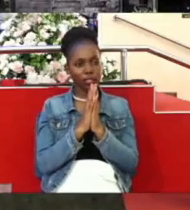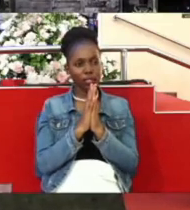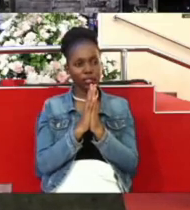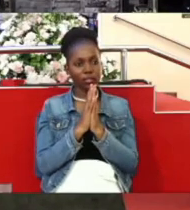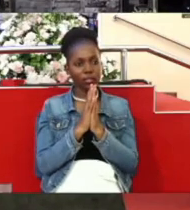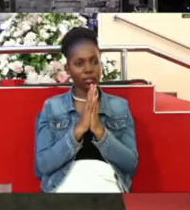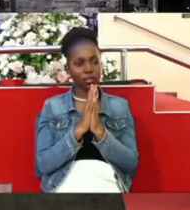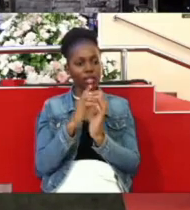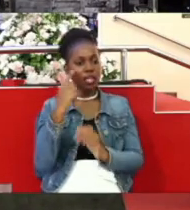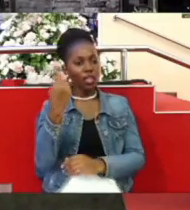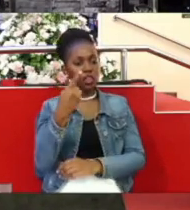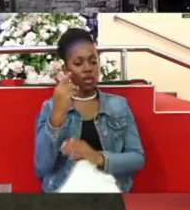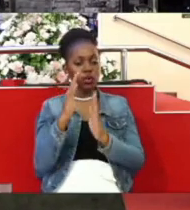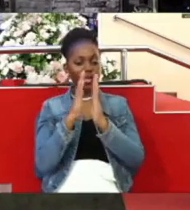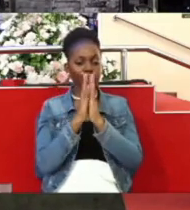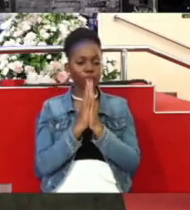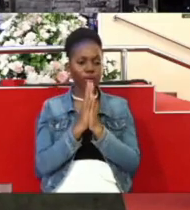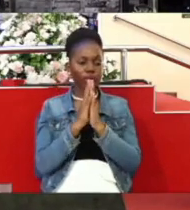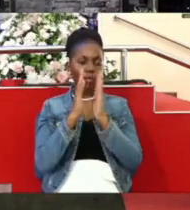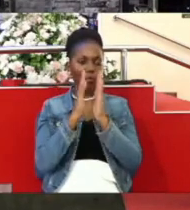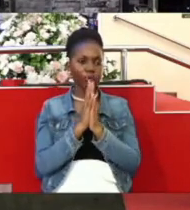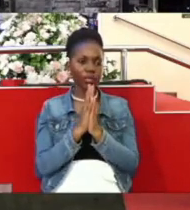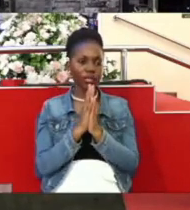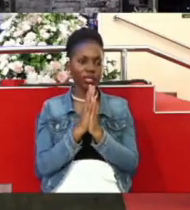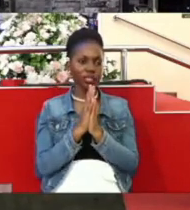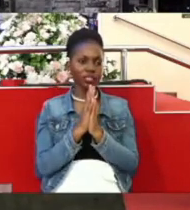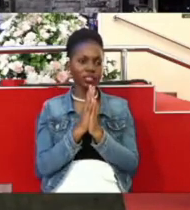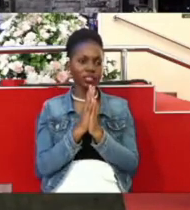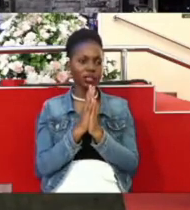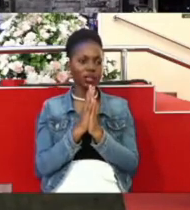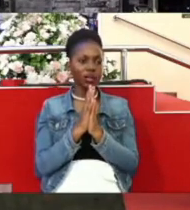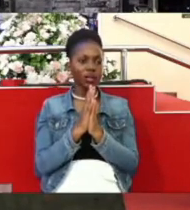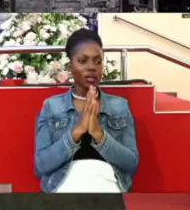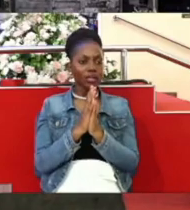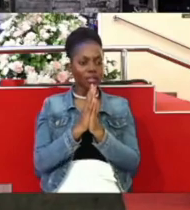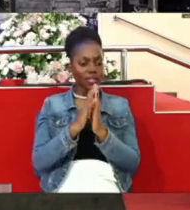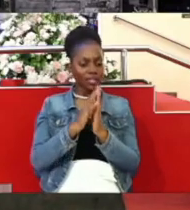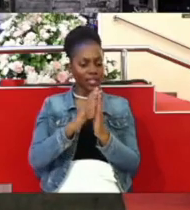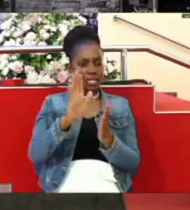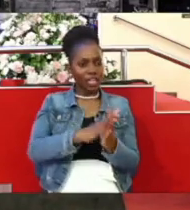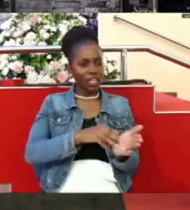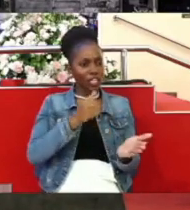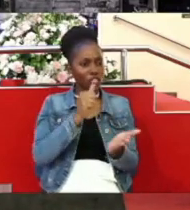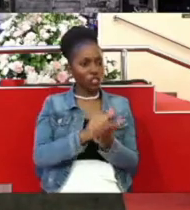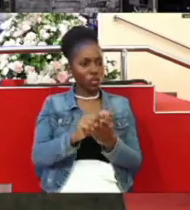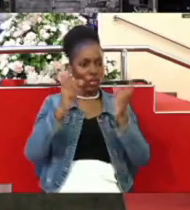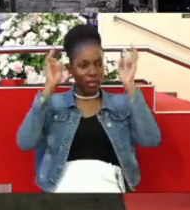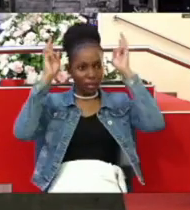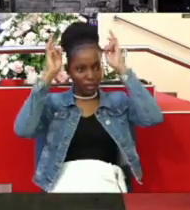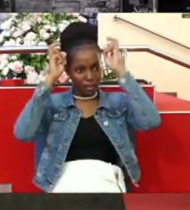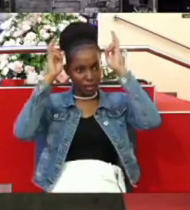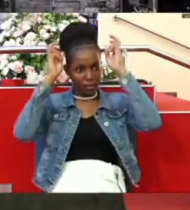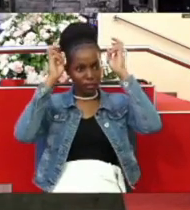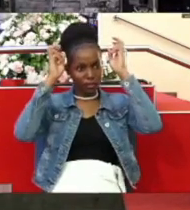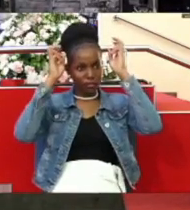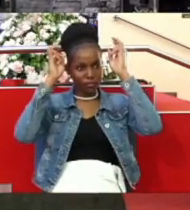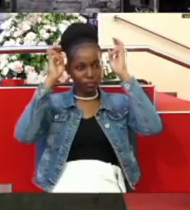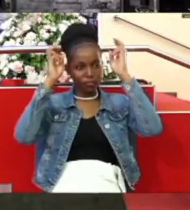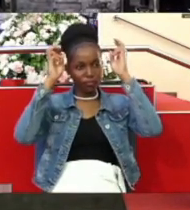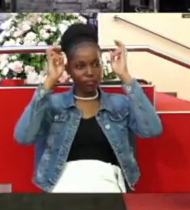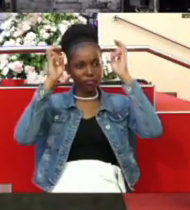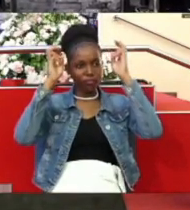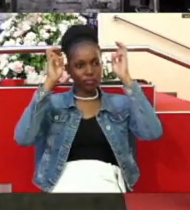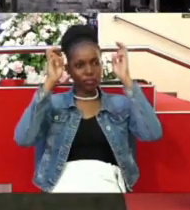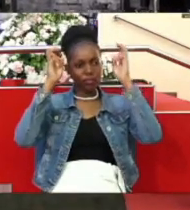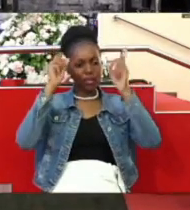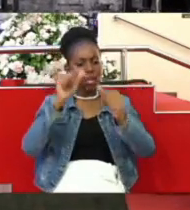only kind of prayer you pray is binding and loosing the devil. Unaomba maombi ya kufunga shetani na ibilisi. Every